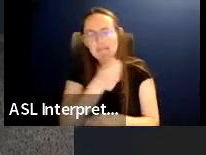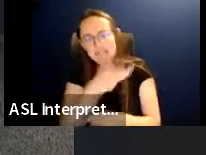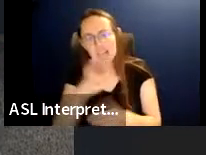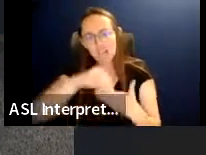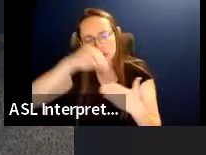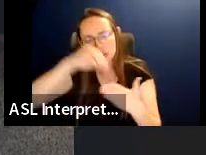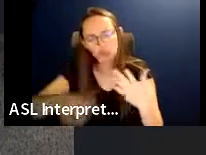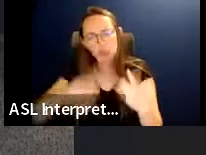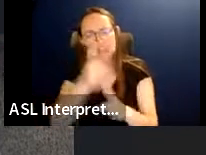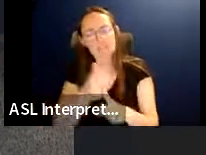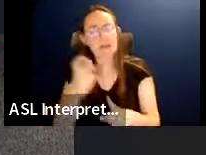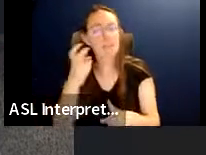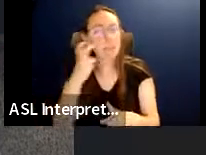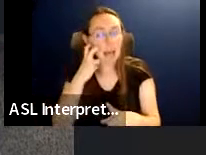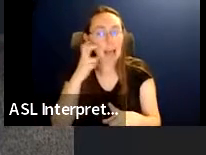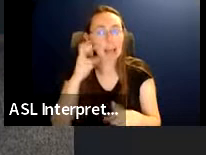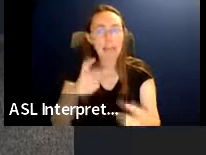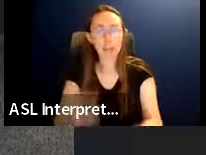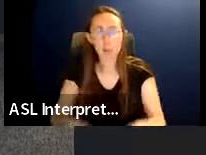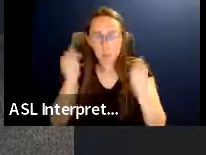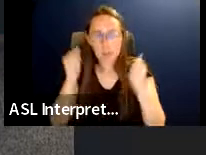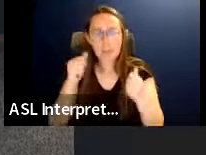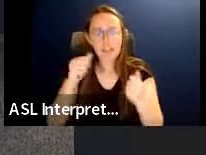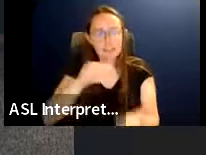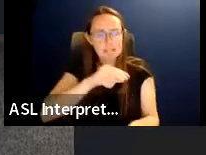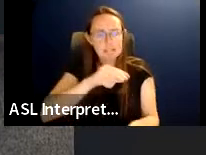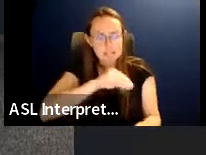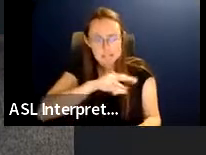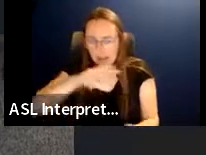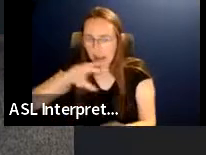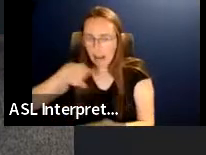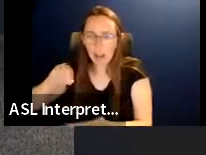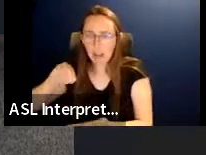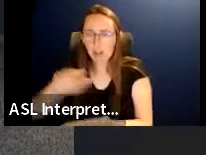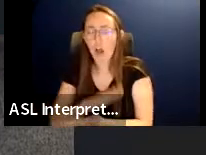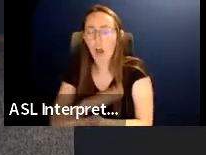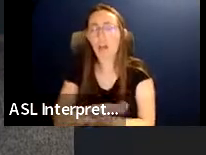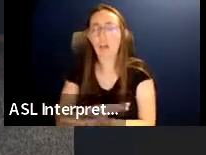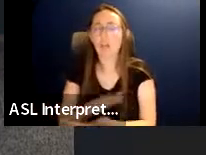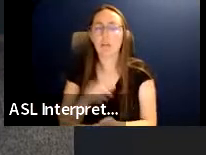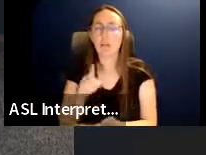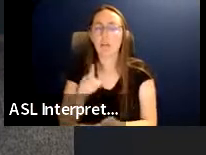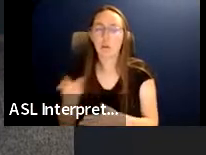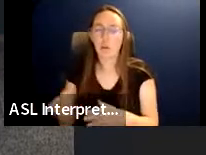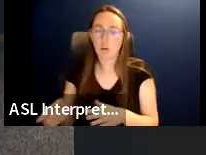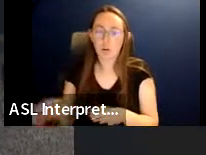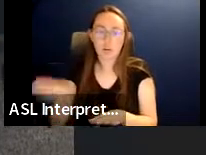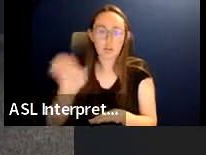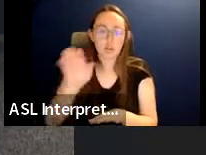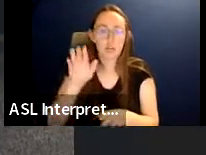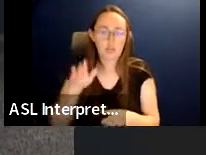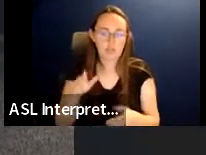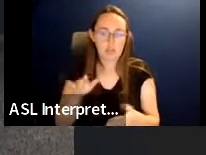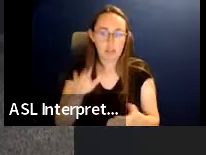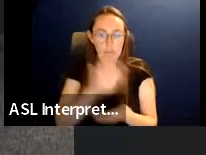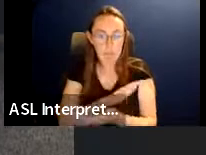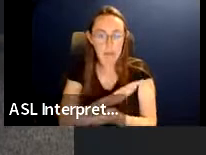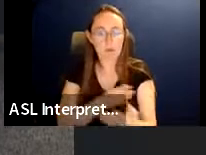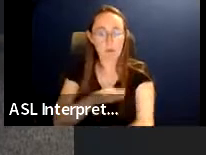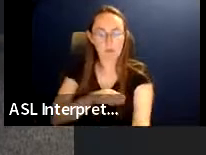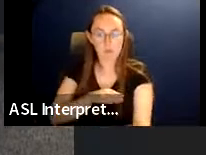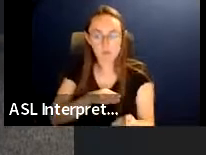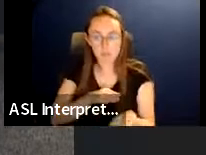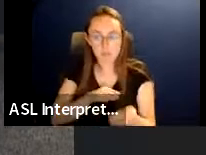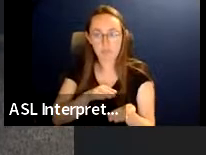a document. And so you slide the paper right into the jig, turn on Seeing AI and tap on the